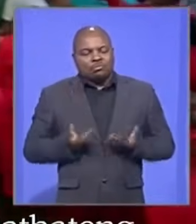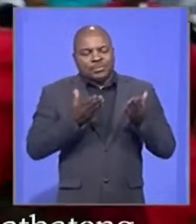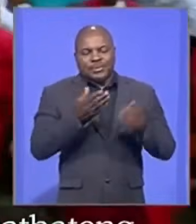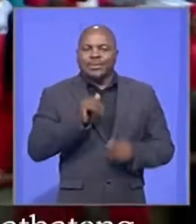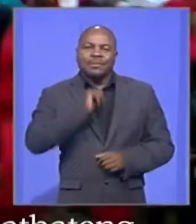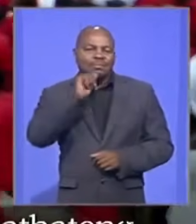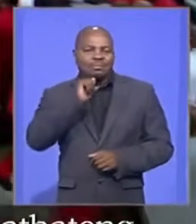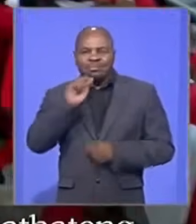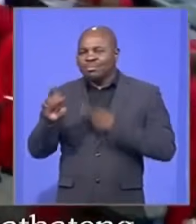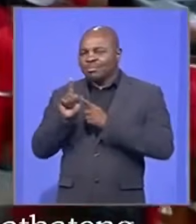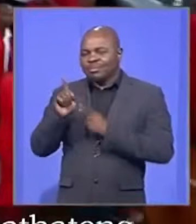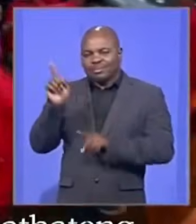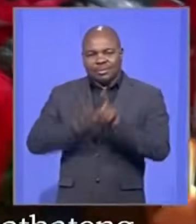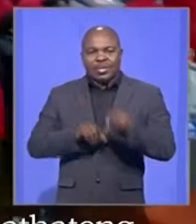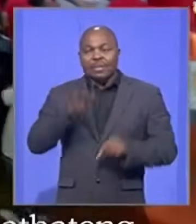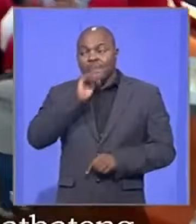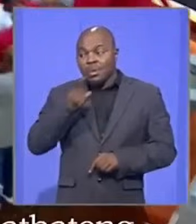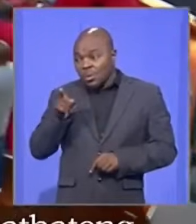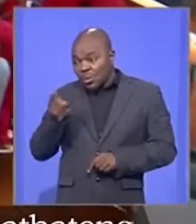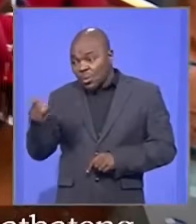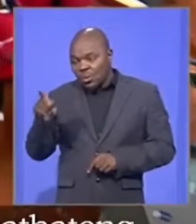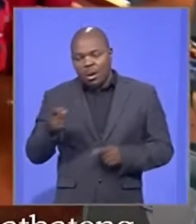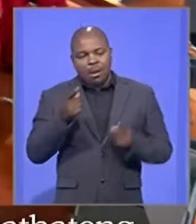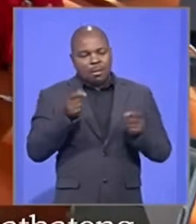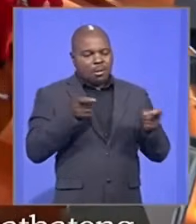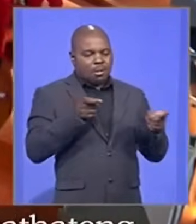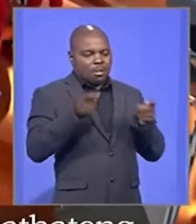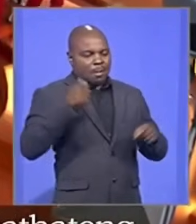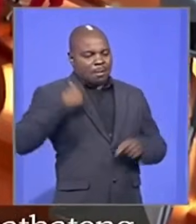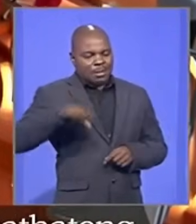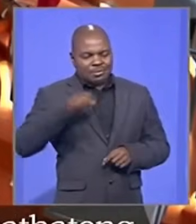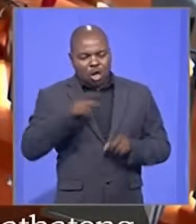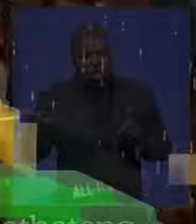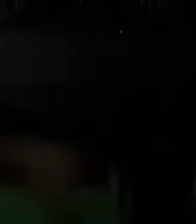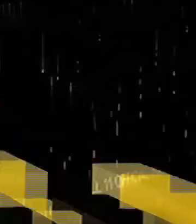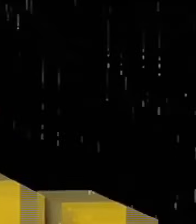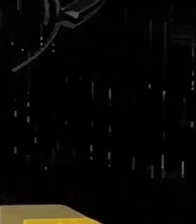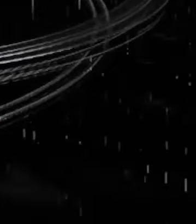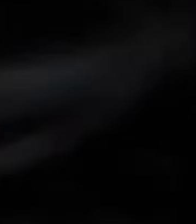seo se hlaloswa e le ho tlola molao wa tsamaiso ya ditjhelete tsa bommasepala.